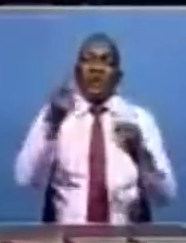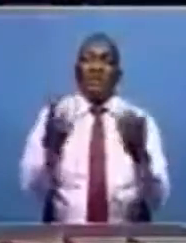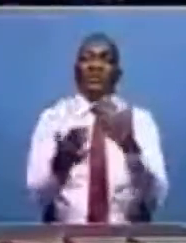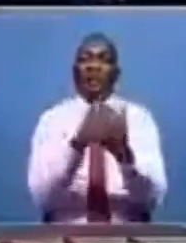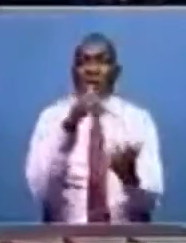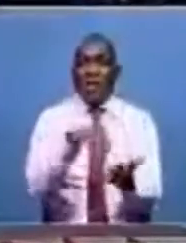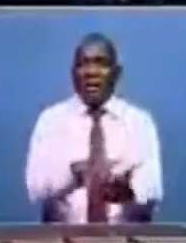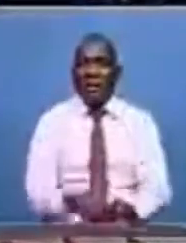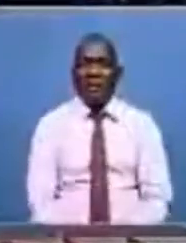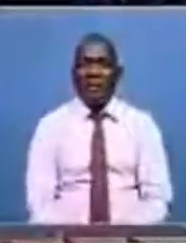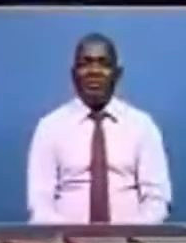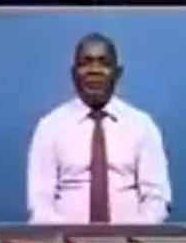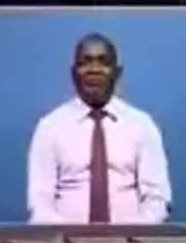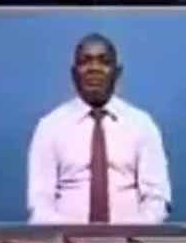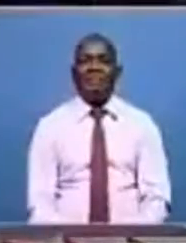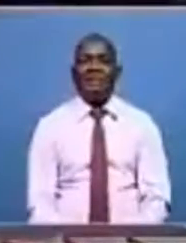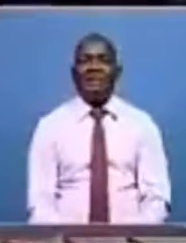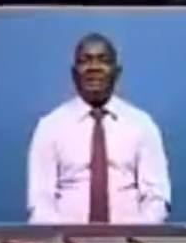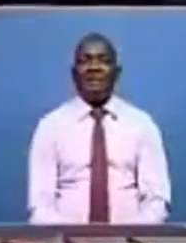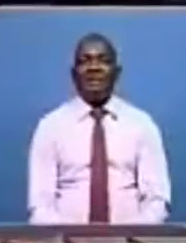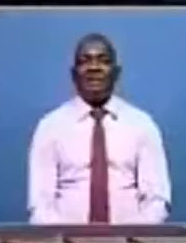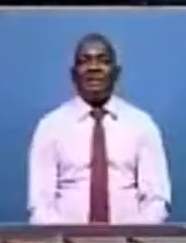All right.